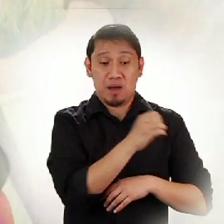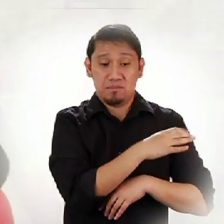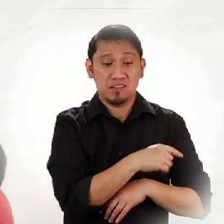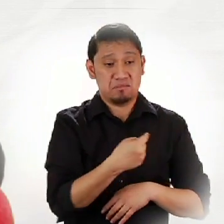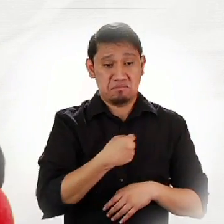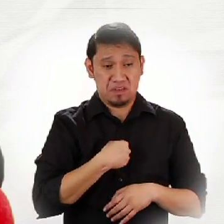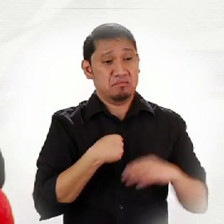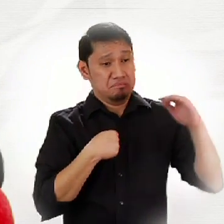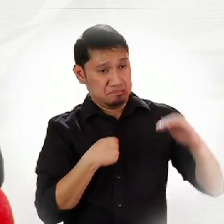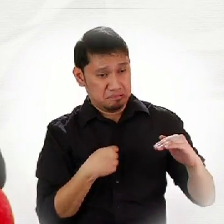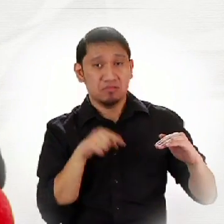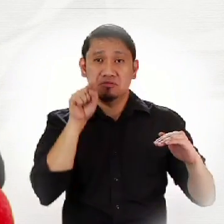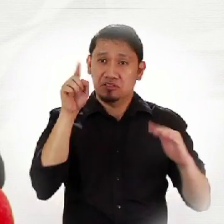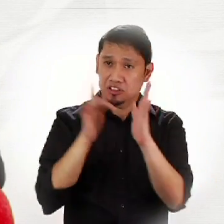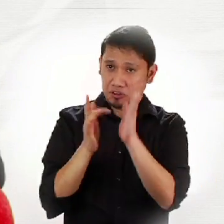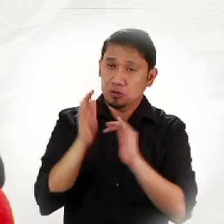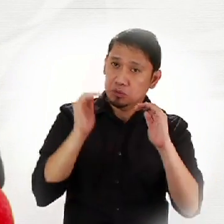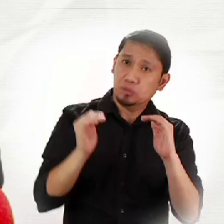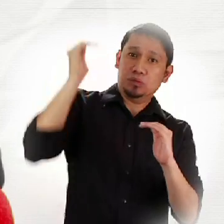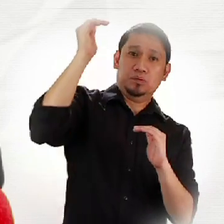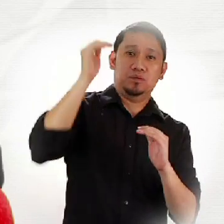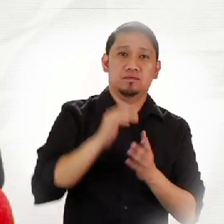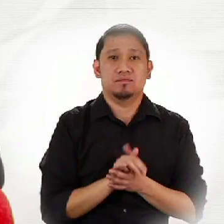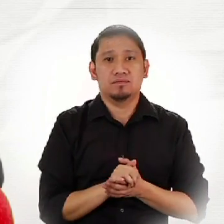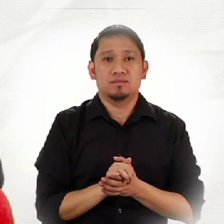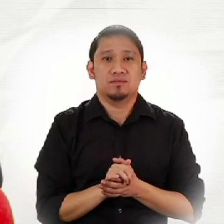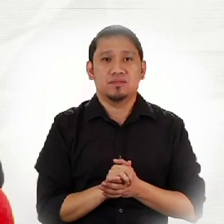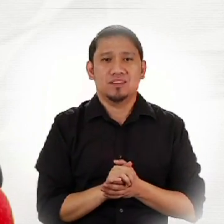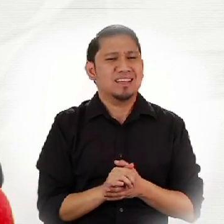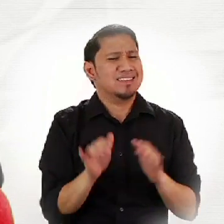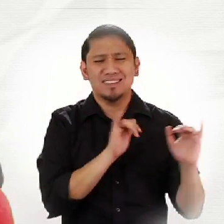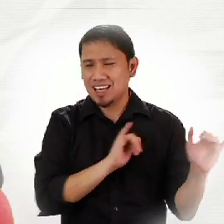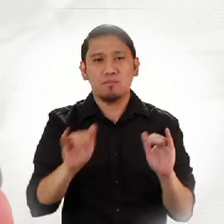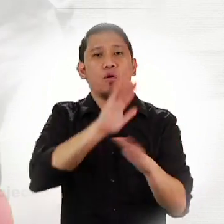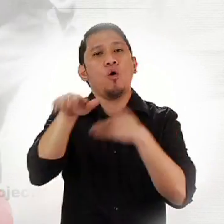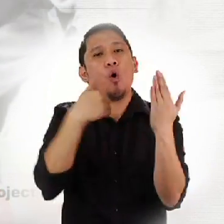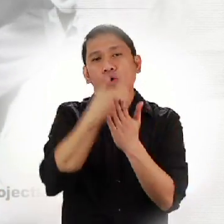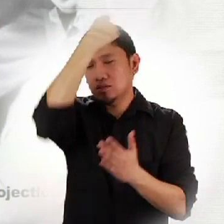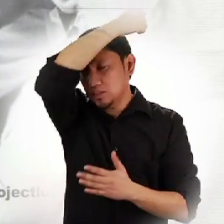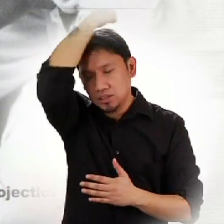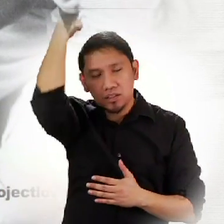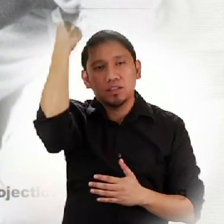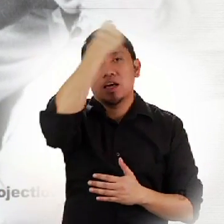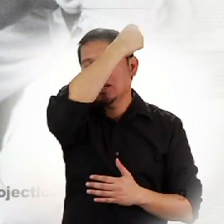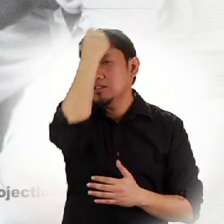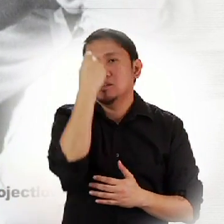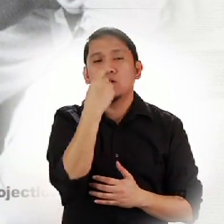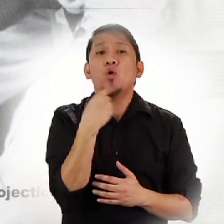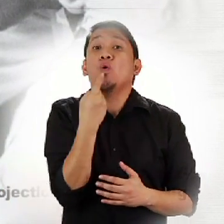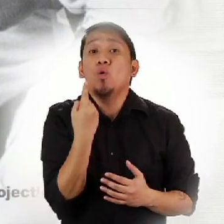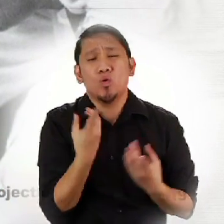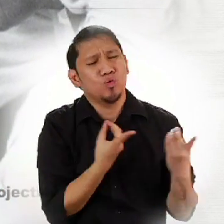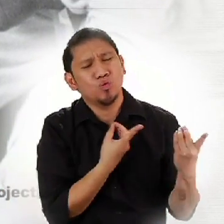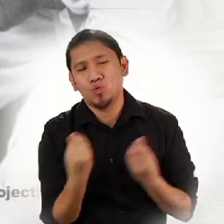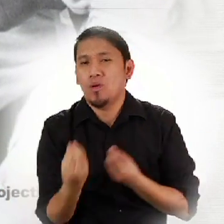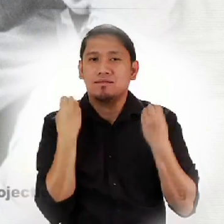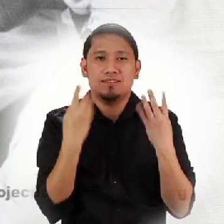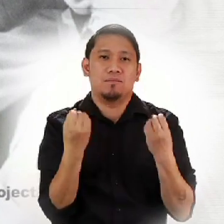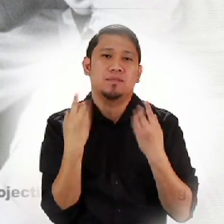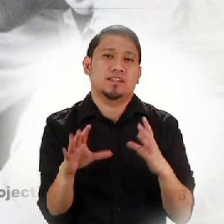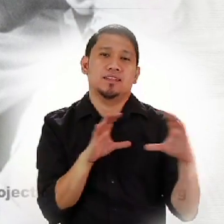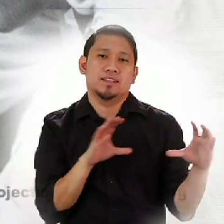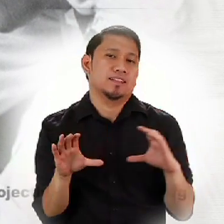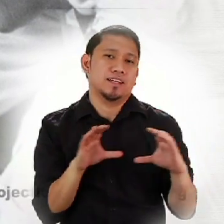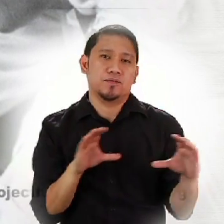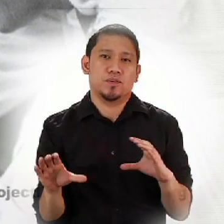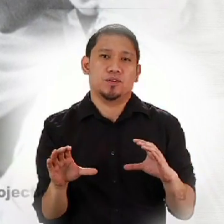increase. This is also the testimony of the great saints and martyrs who did a lot of good deeds